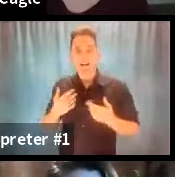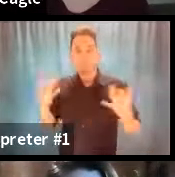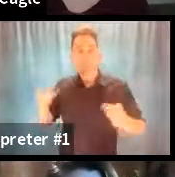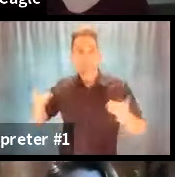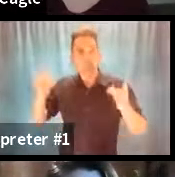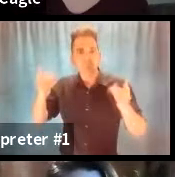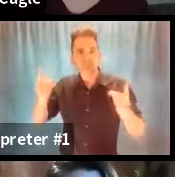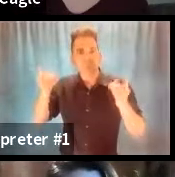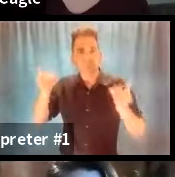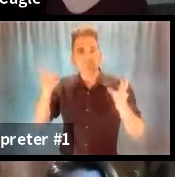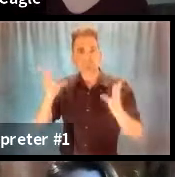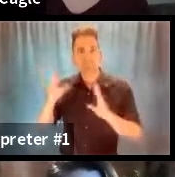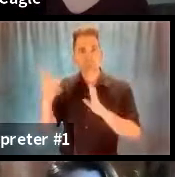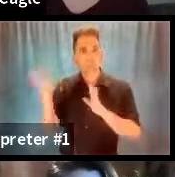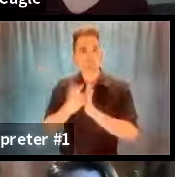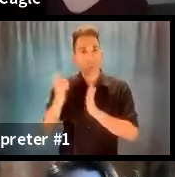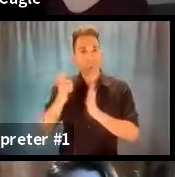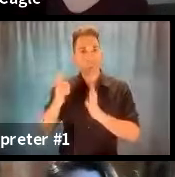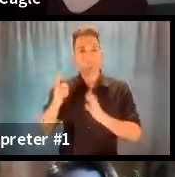they face severe